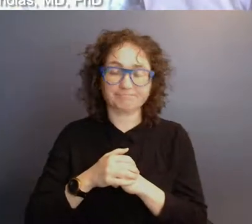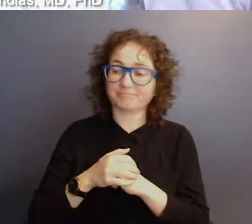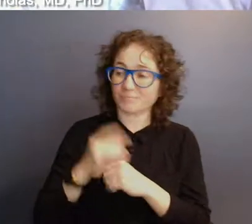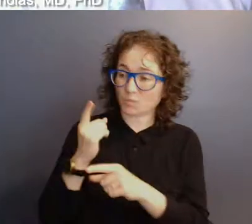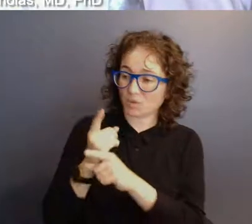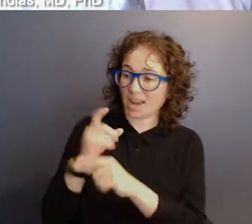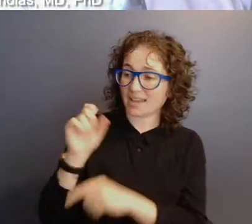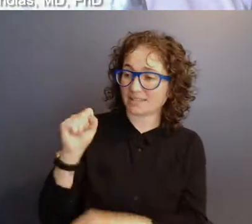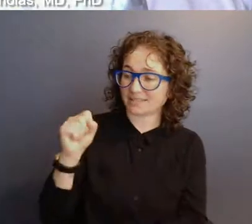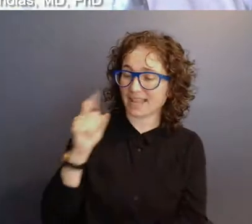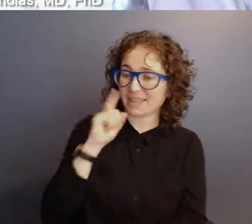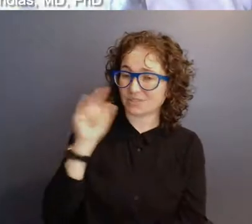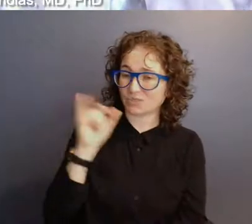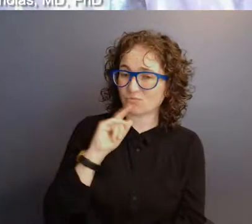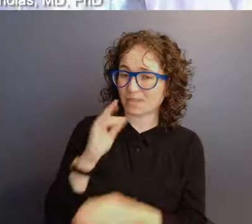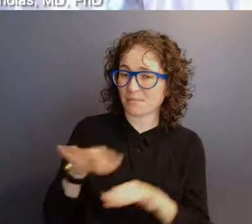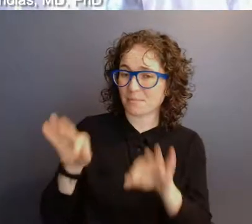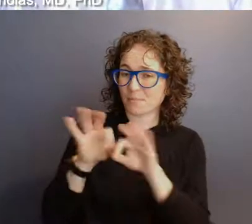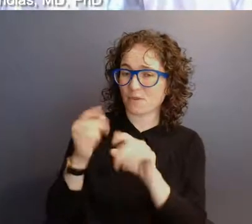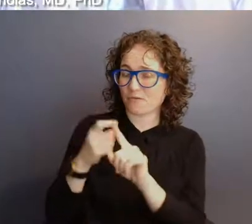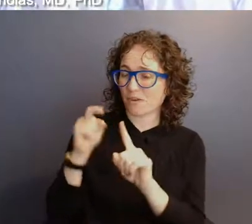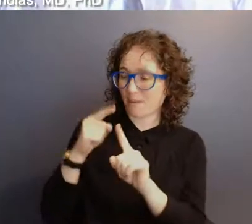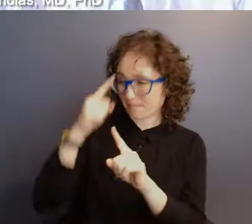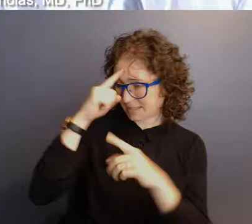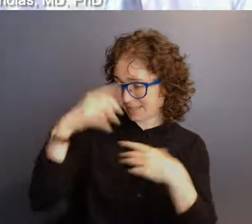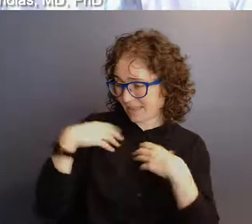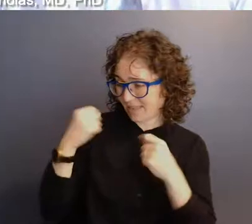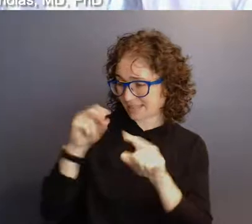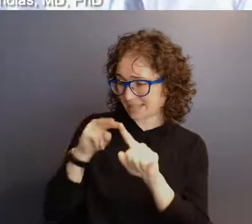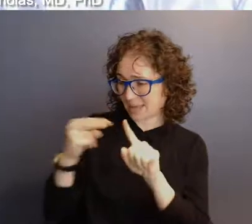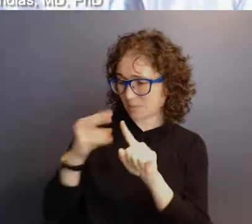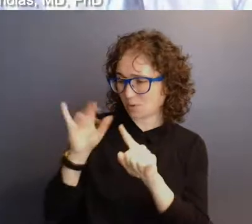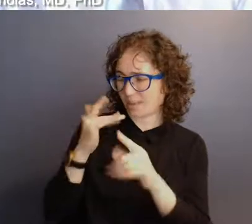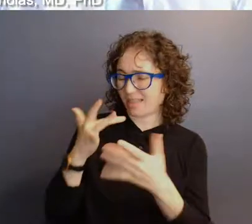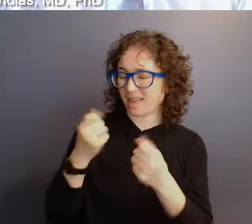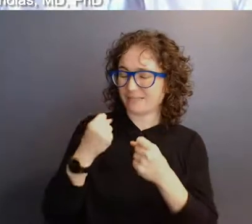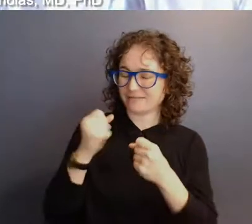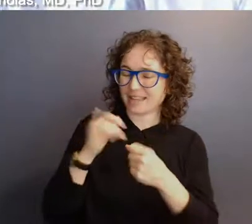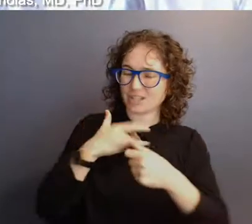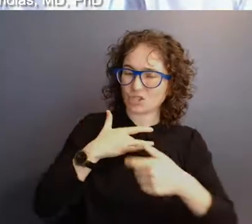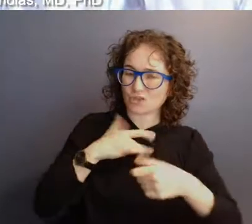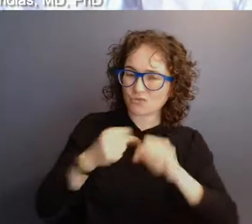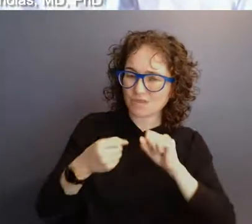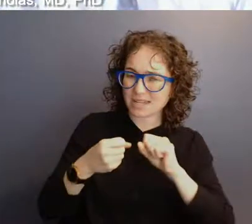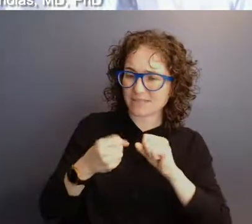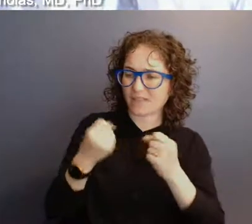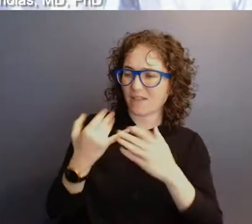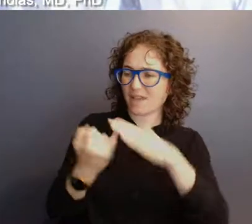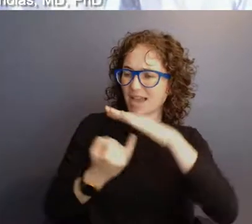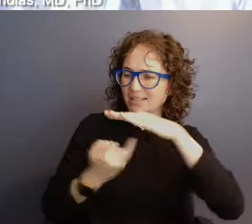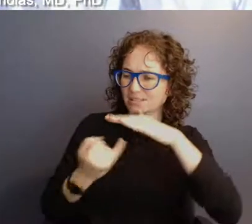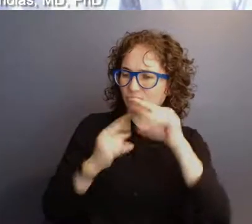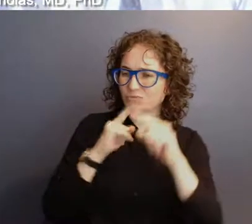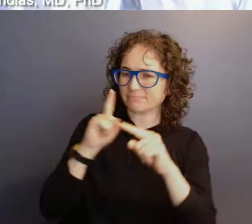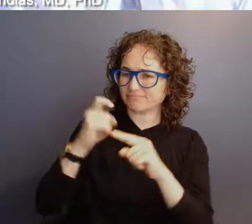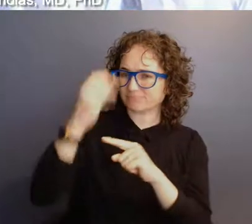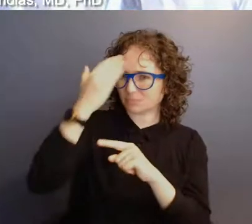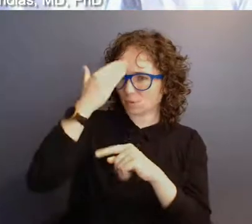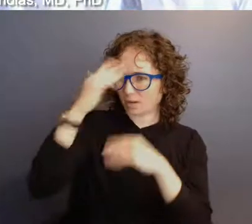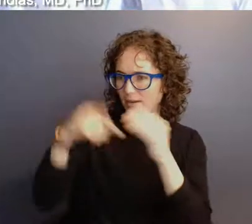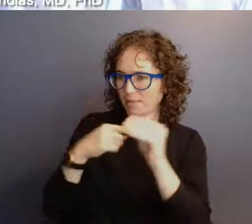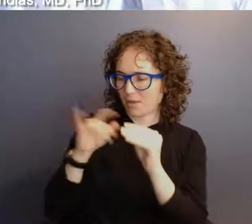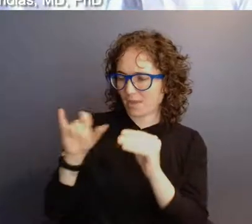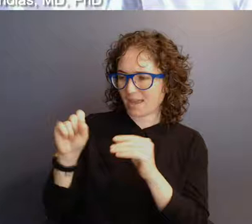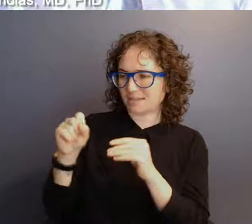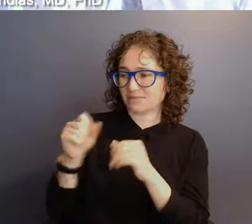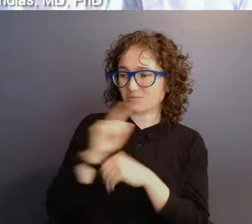it's important from a mental health standpoint, too. There's a lot of grief. There's a lot of, like you said, isolation, and we really need to be aware of that. In